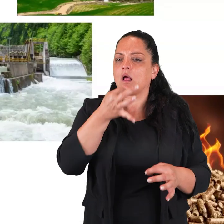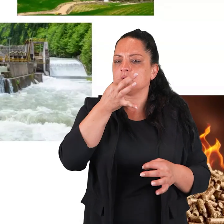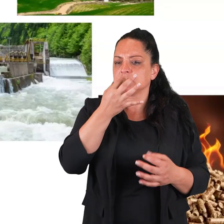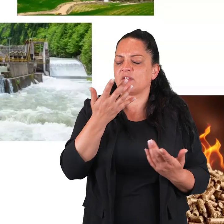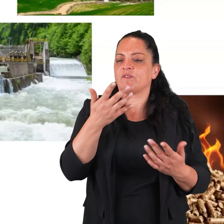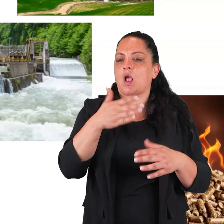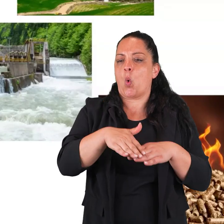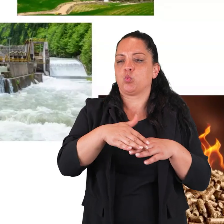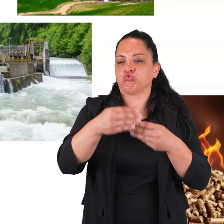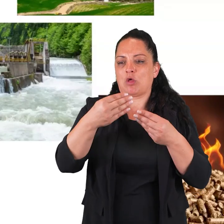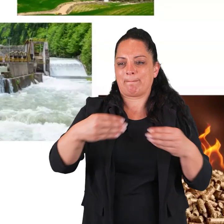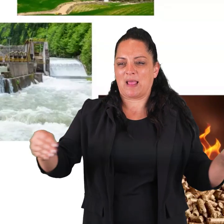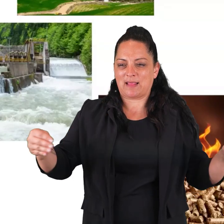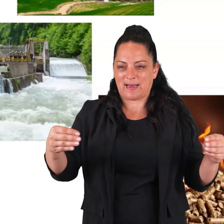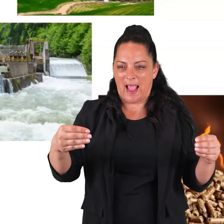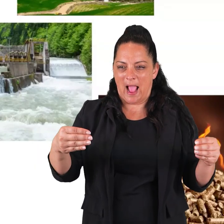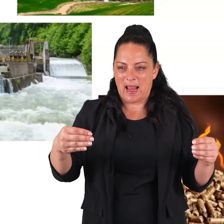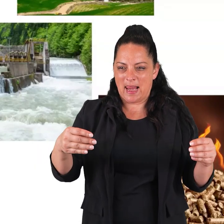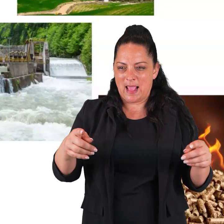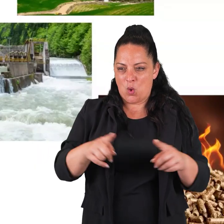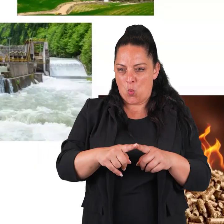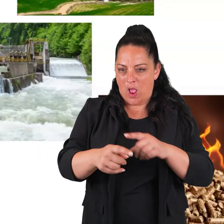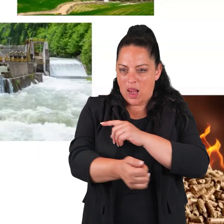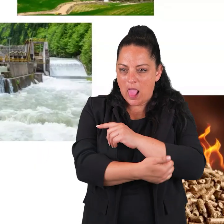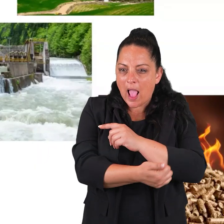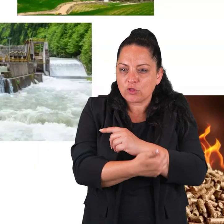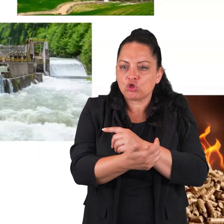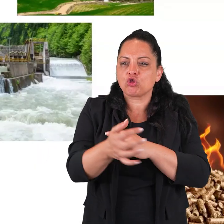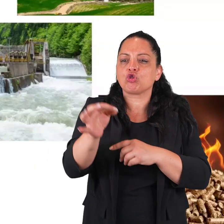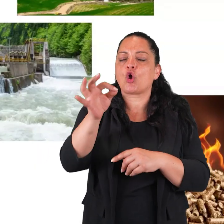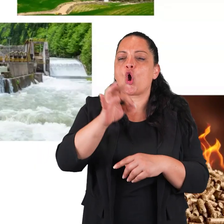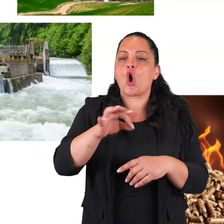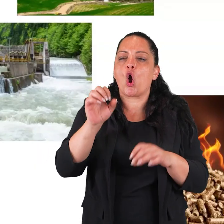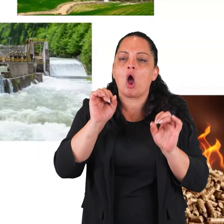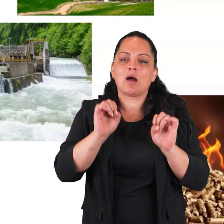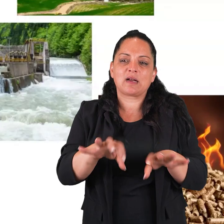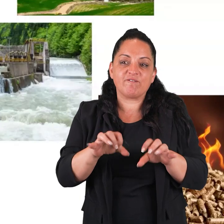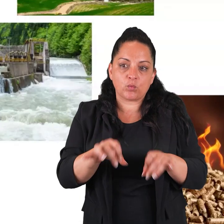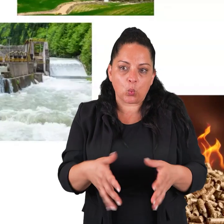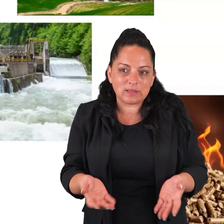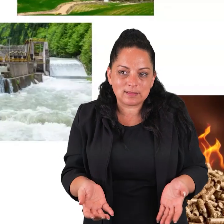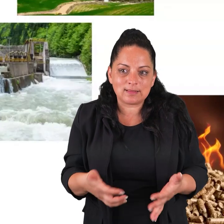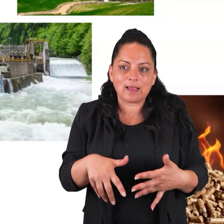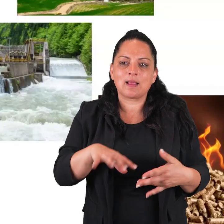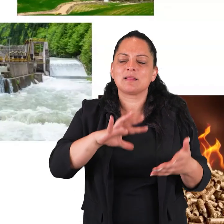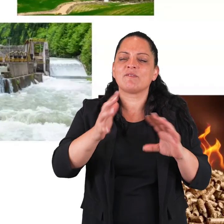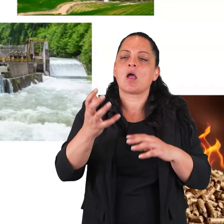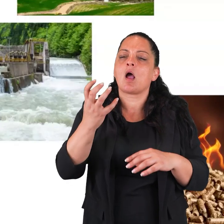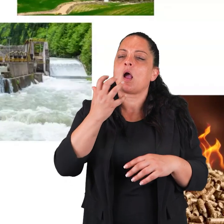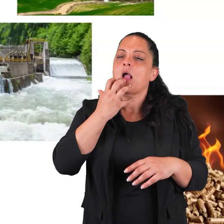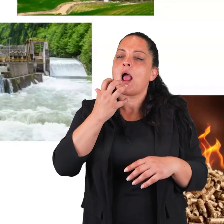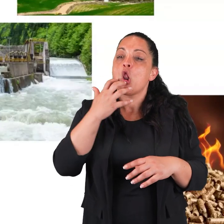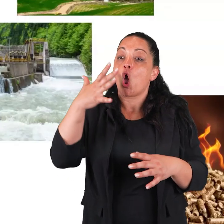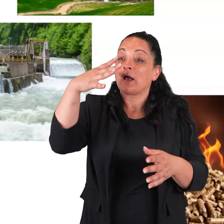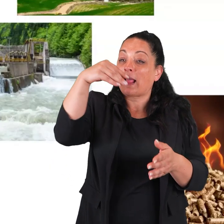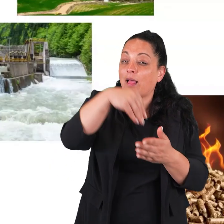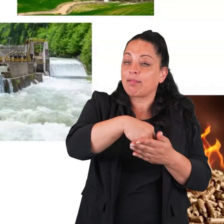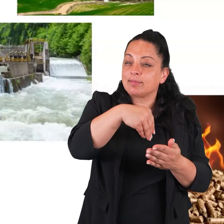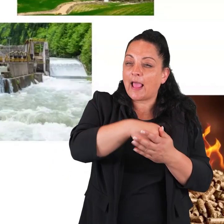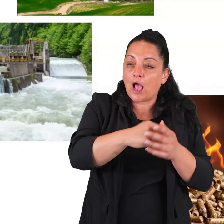waste for heat. And then we have geothermal energy that uses Earth's